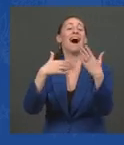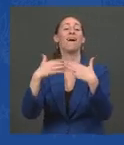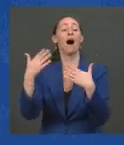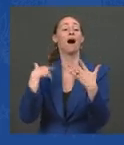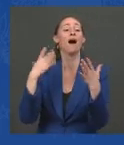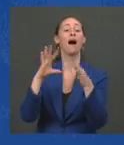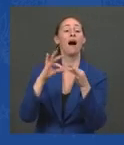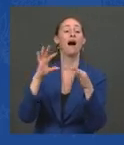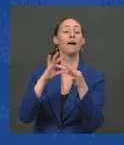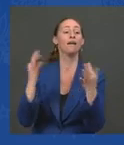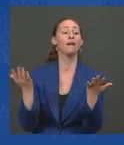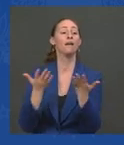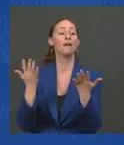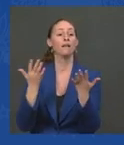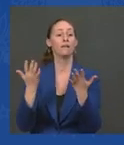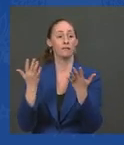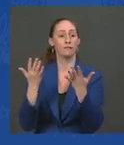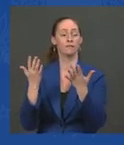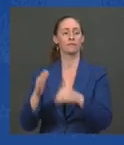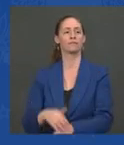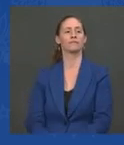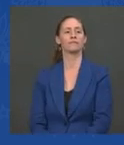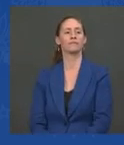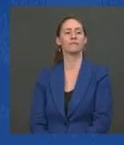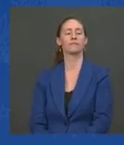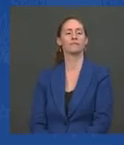That's what I keep getting from Cedric. Oh, anyway.